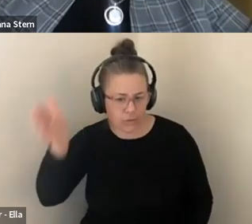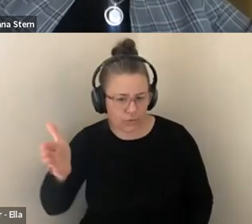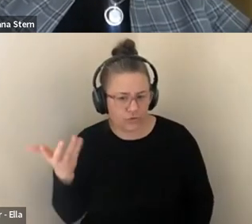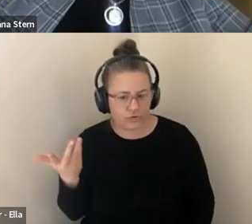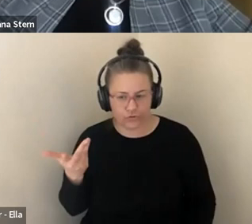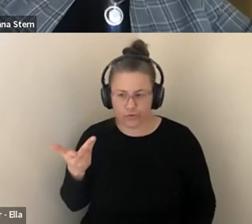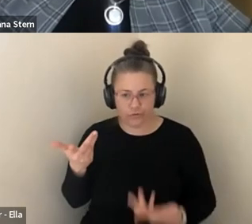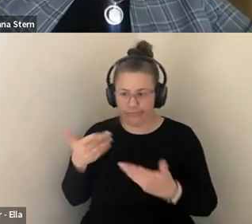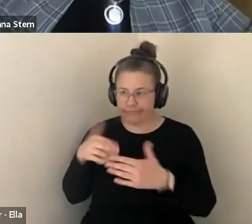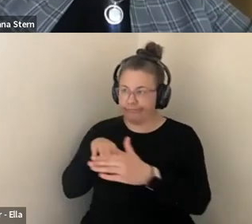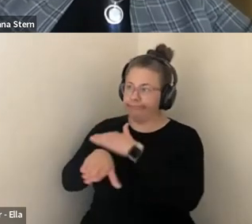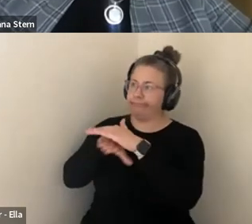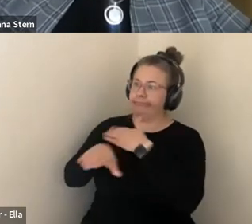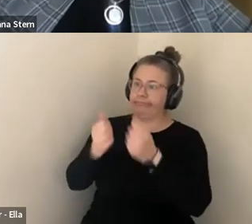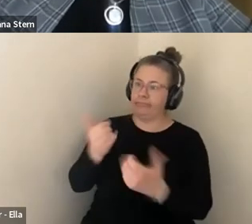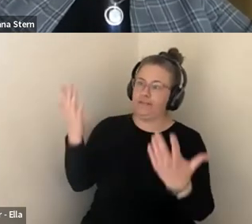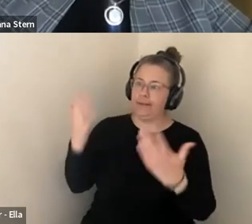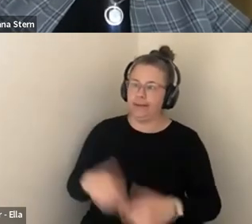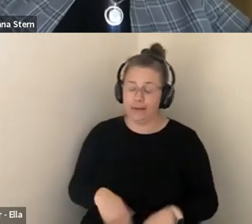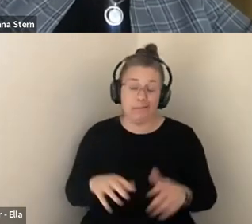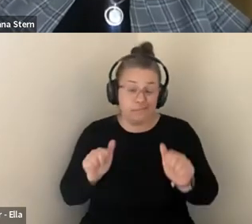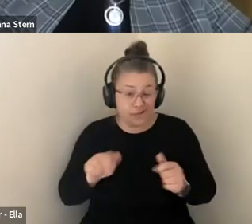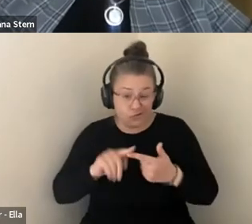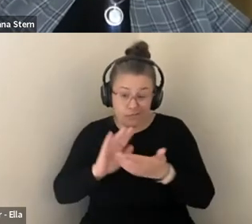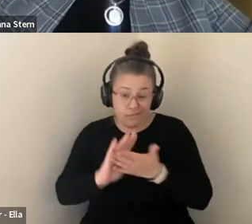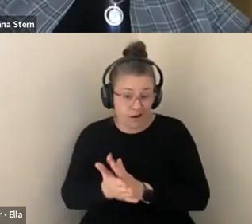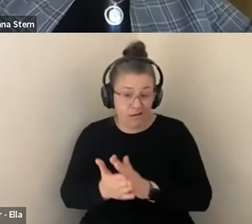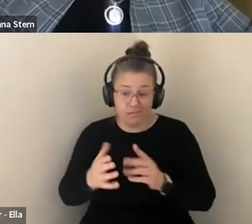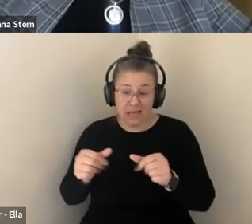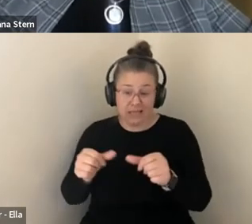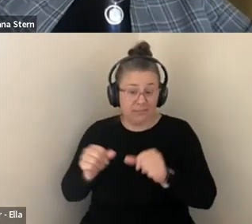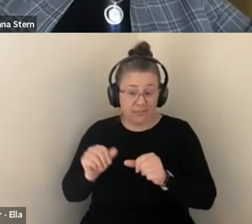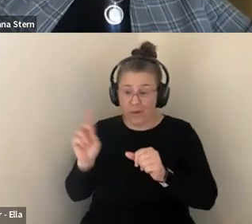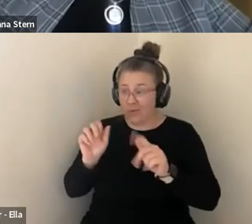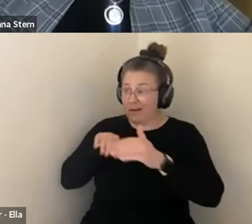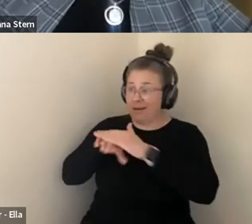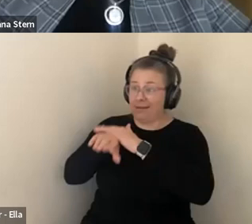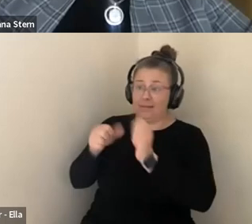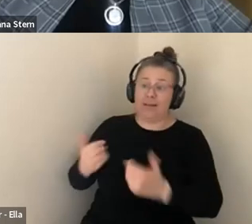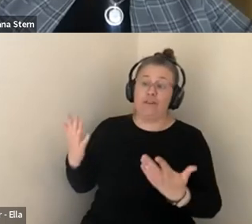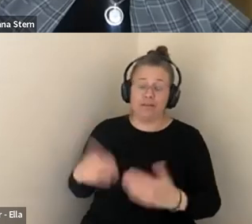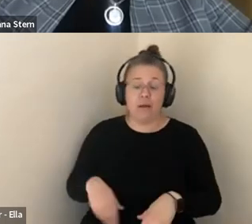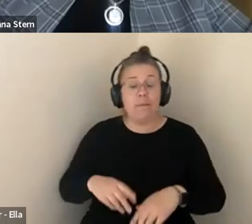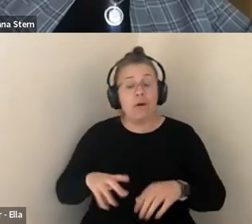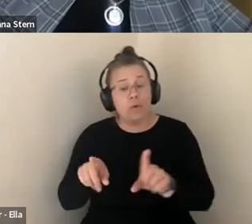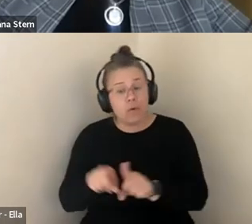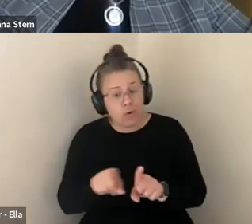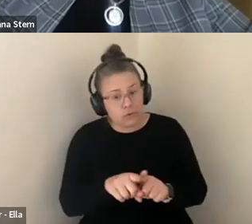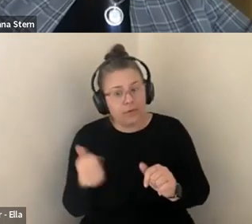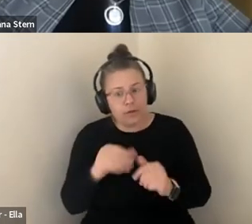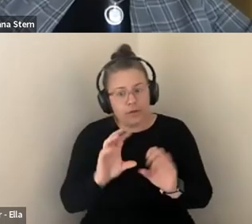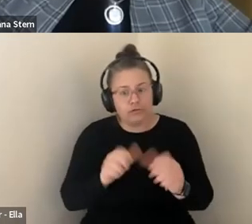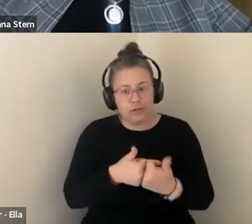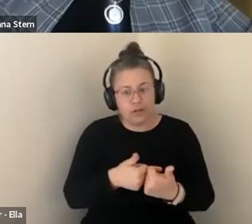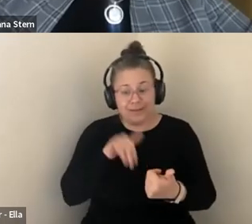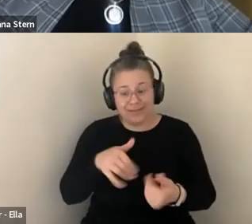know. I think there's also the potential, since that information may be derived at the beginning of one's